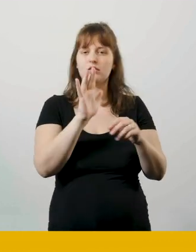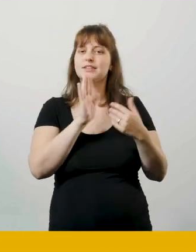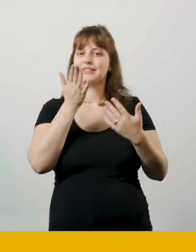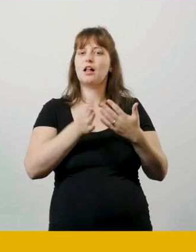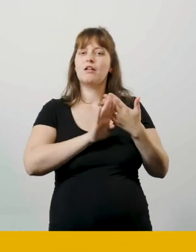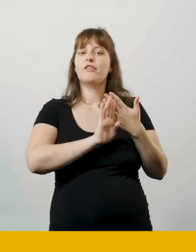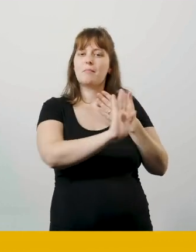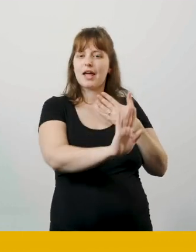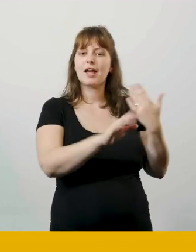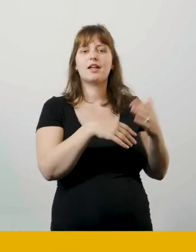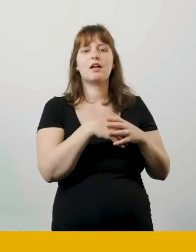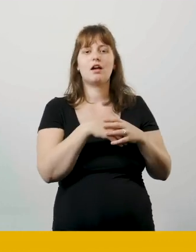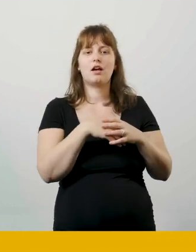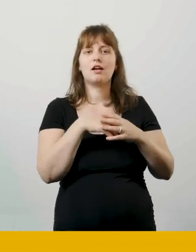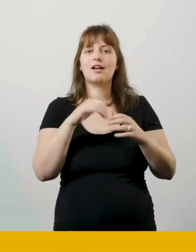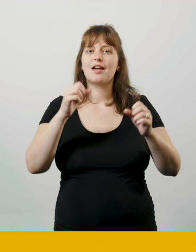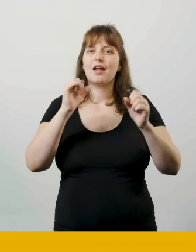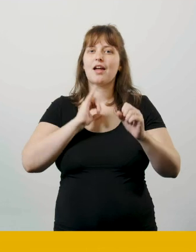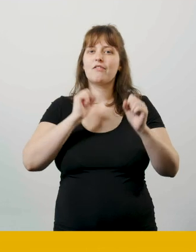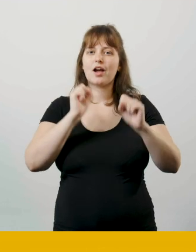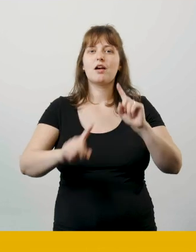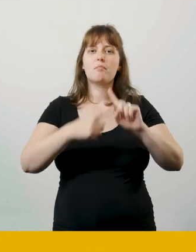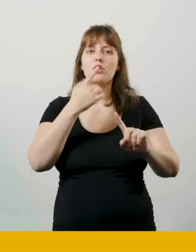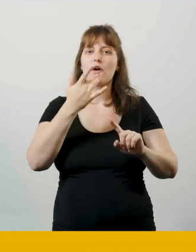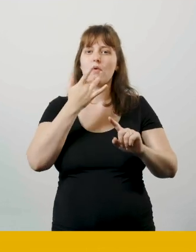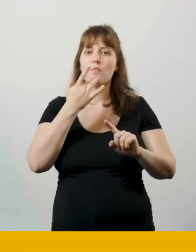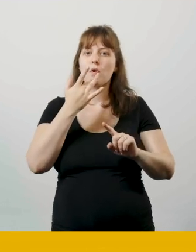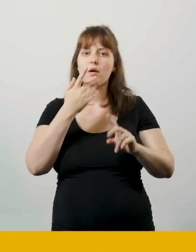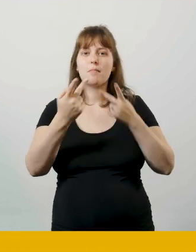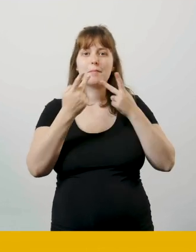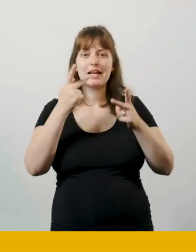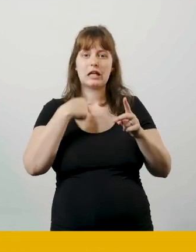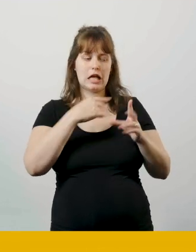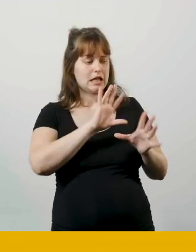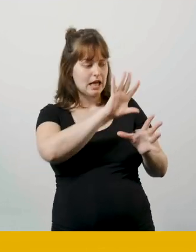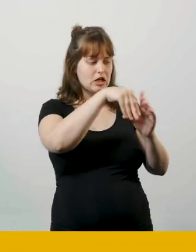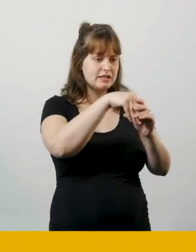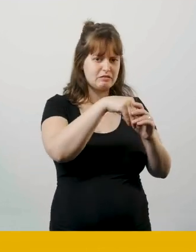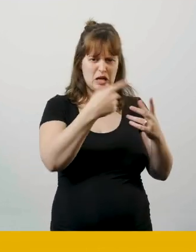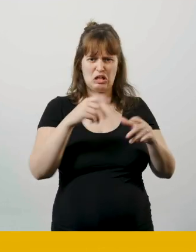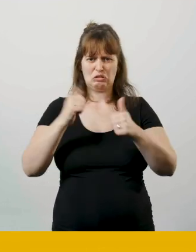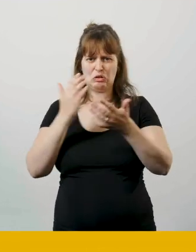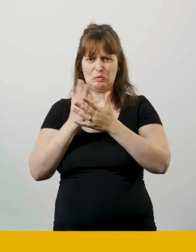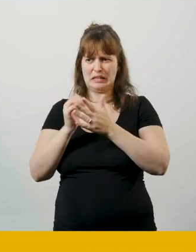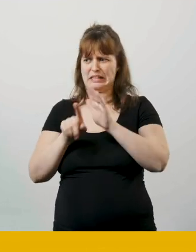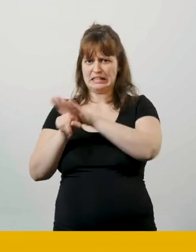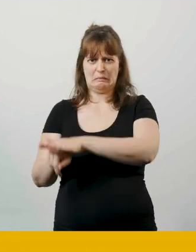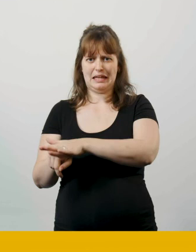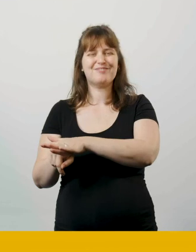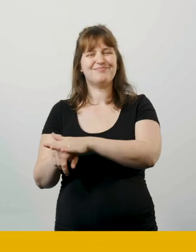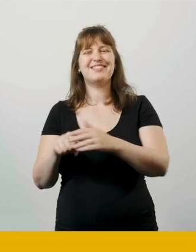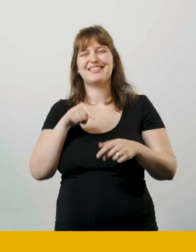trying to be inclusive, ending up in being discriminatory. And on the other hand, the